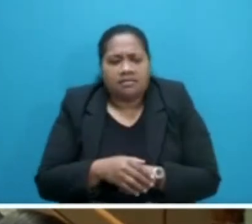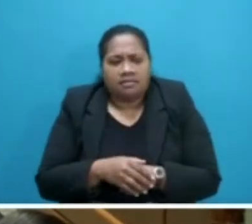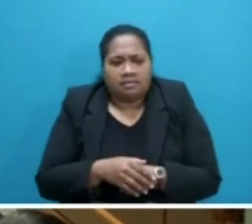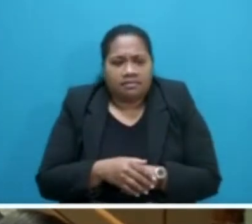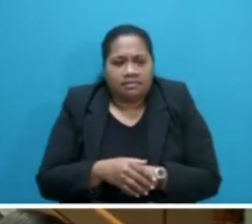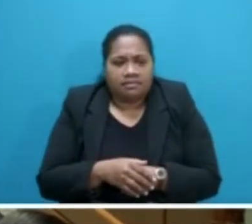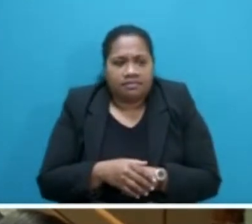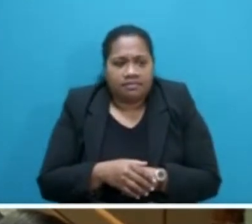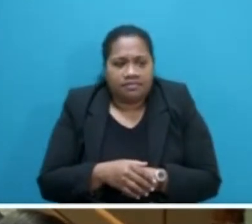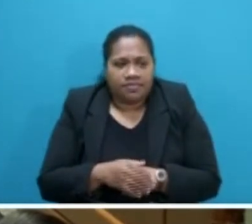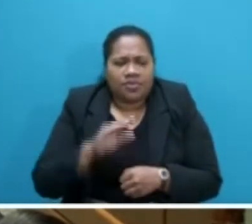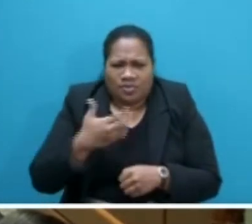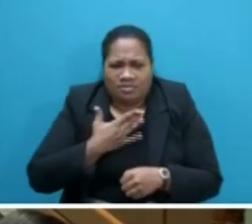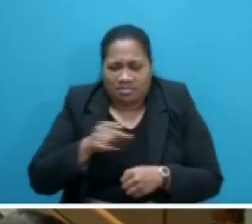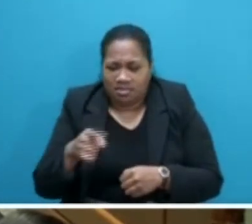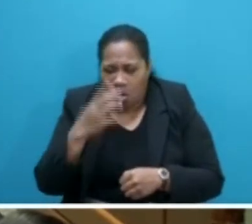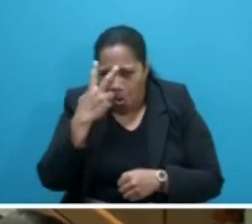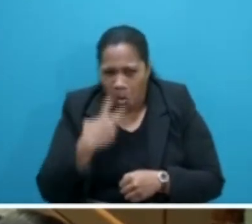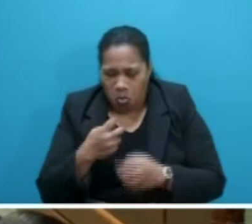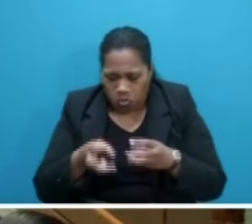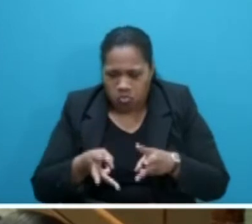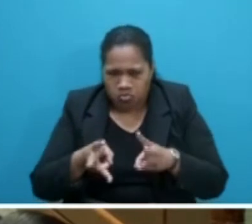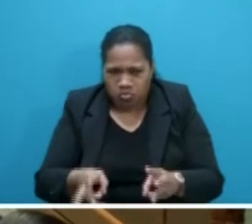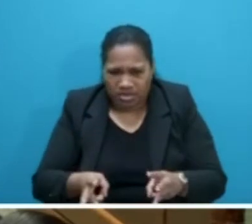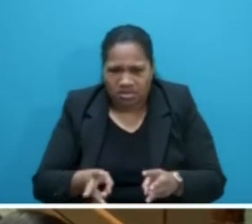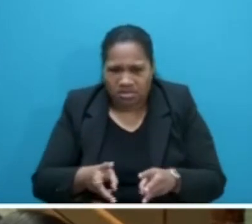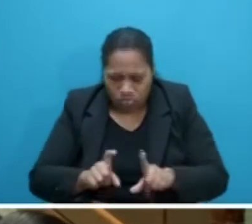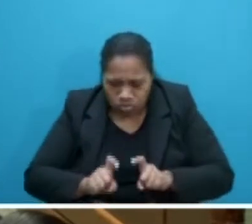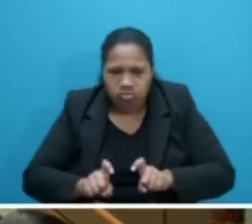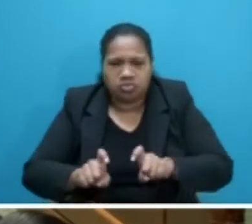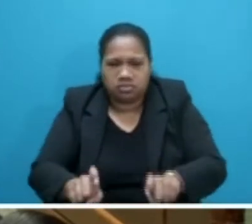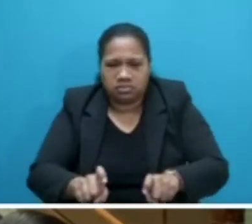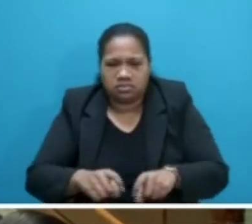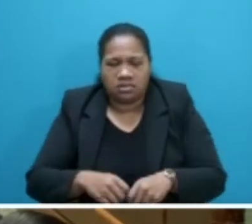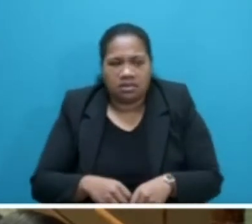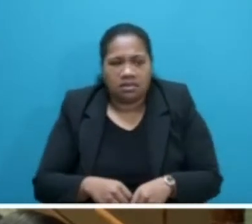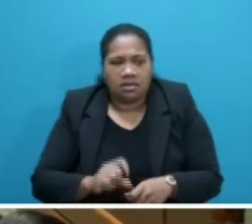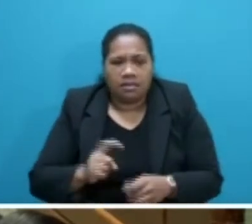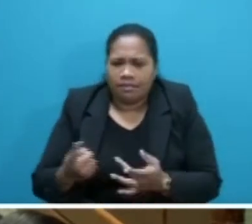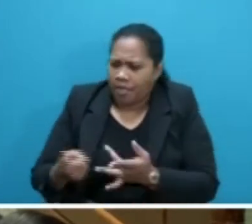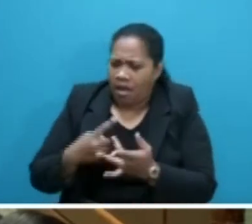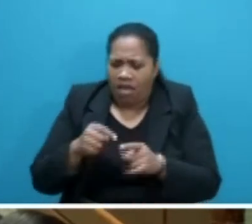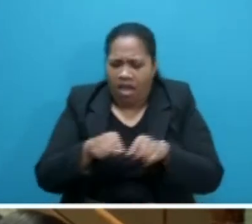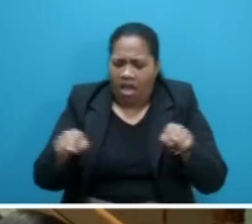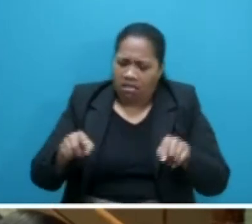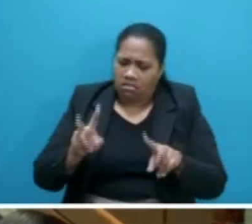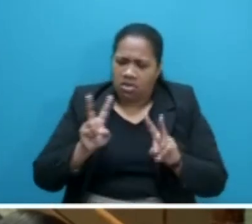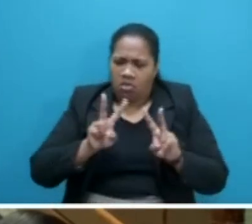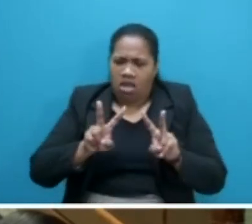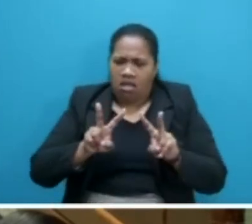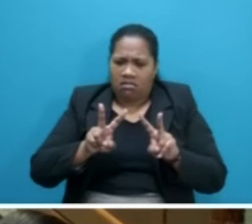around the old systems of privilege and entitlement, all while others among them watched tight-lipped in